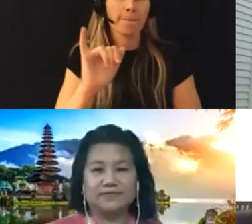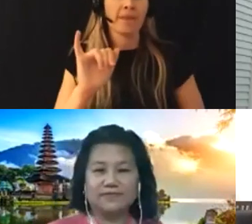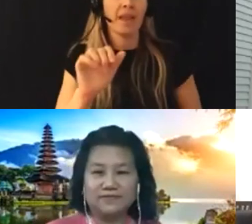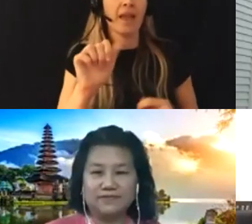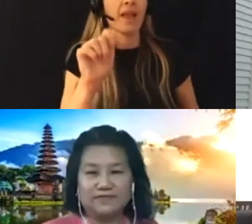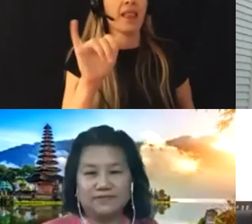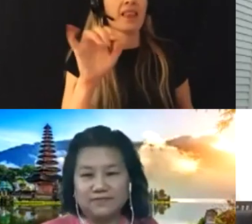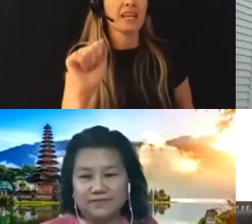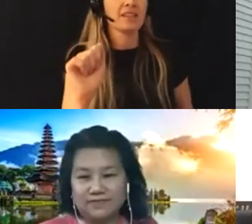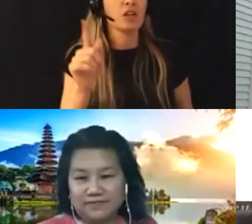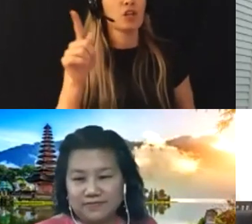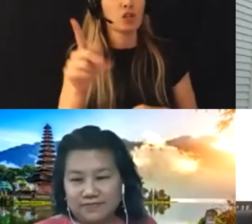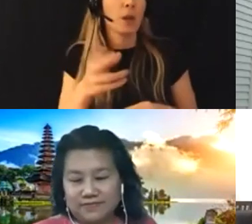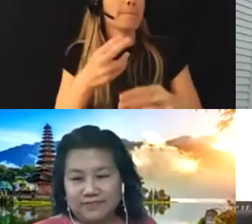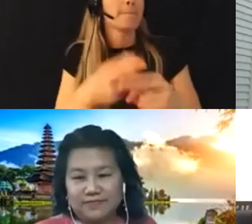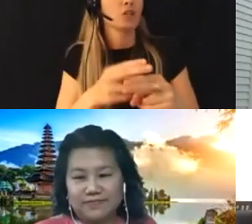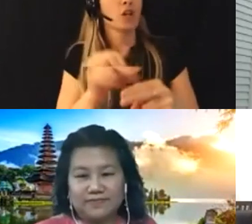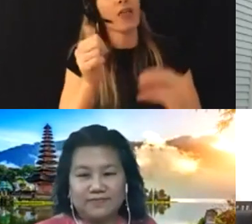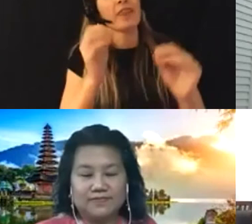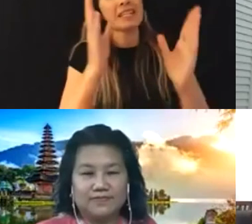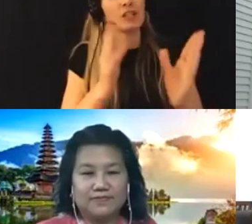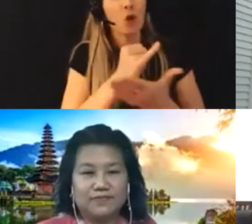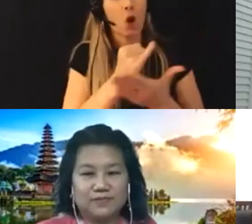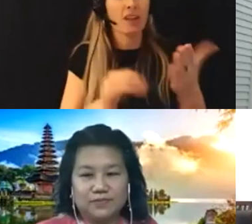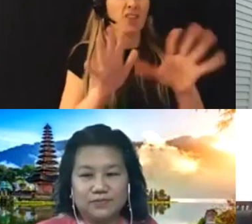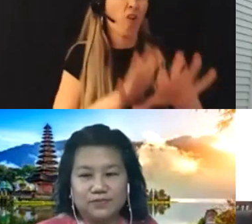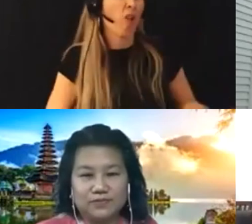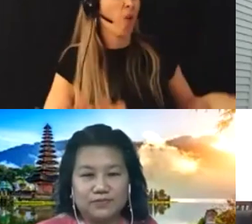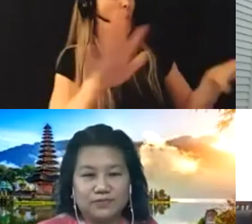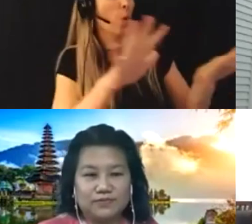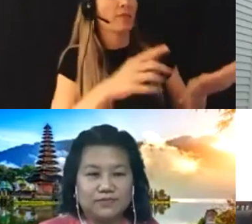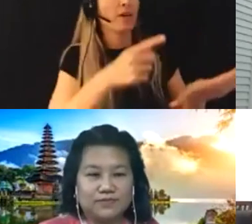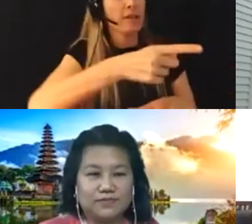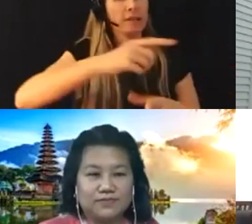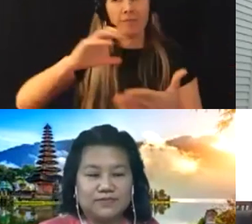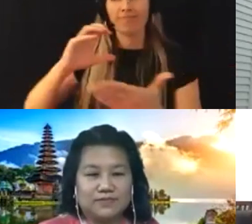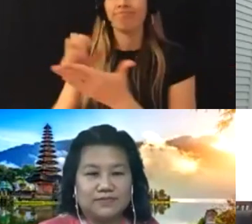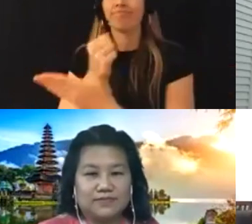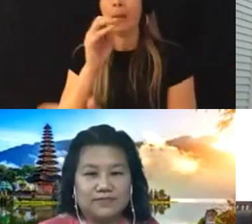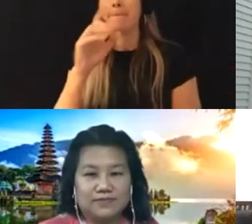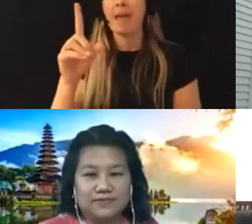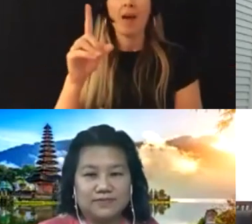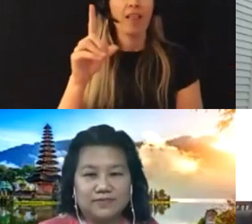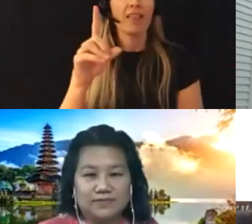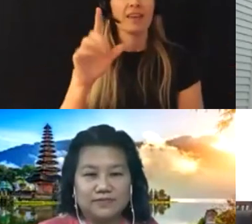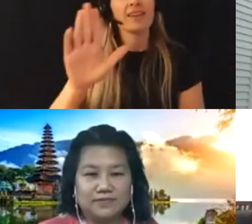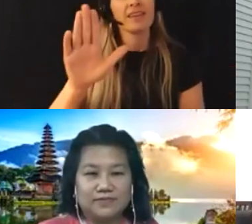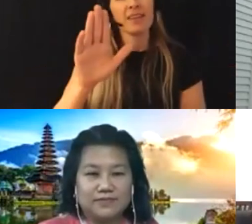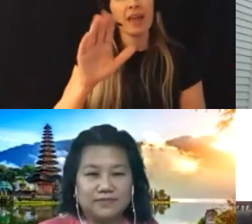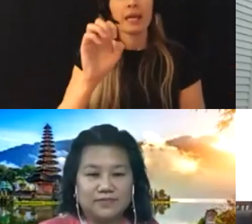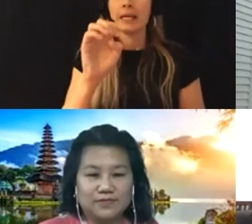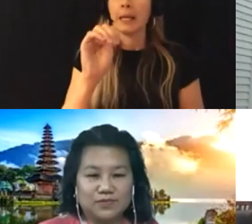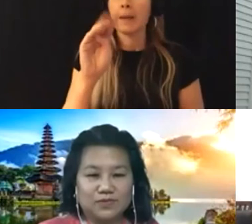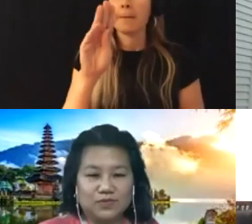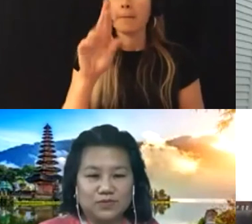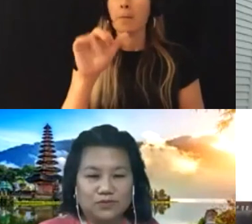that other teaching artists from around the region could take advantage of Maryland's Embrace program.